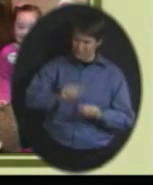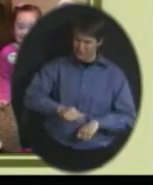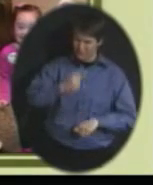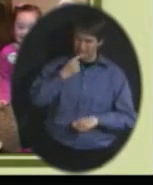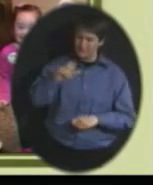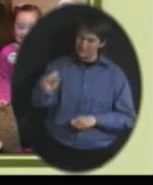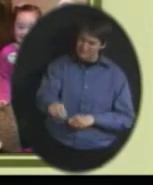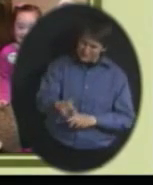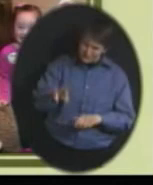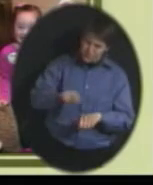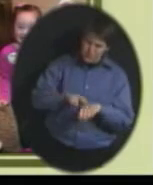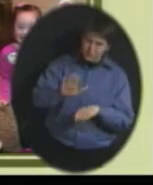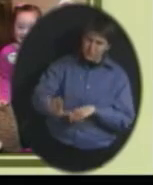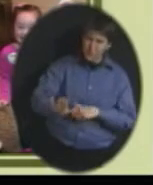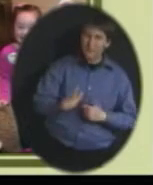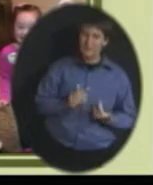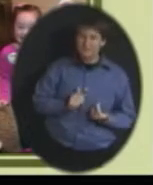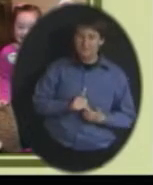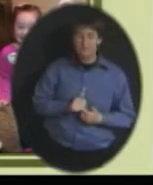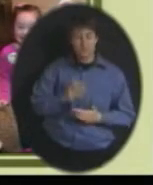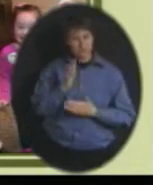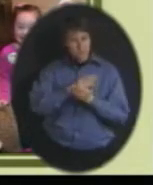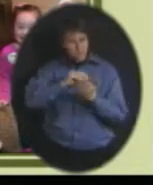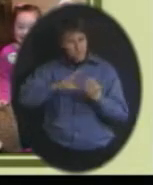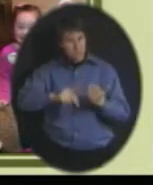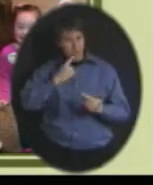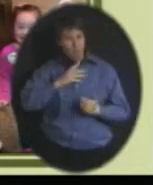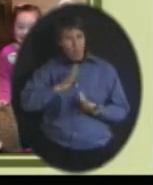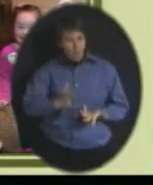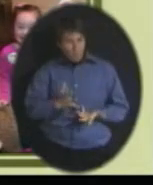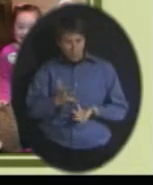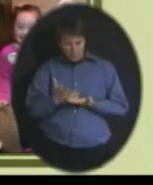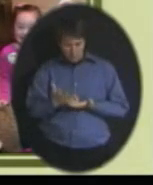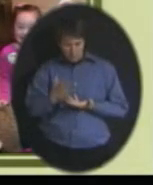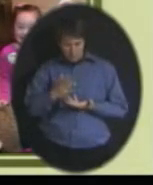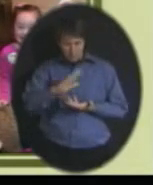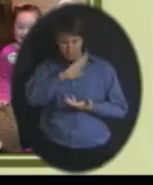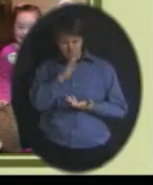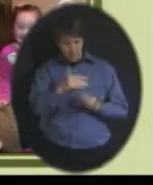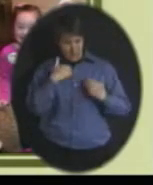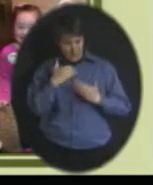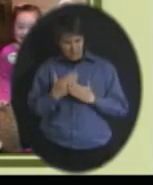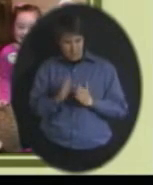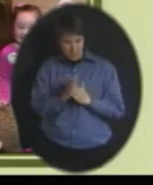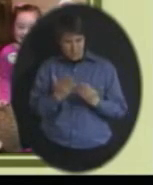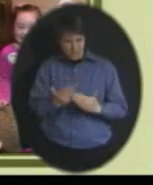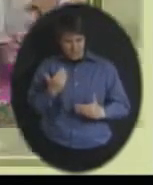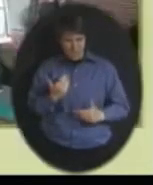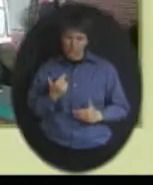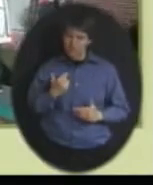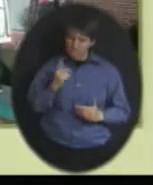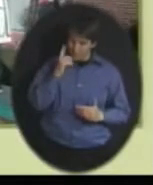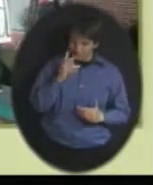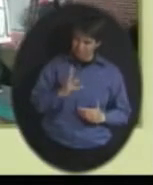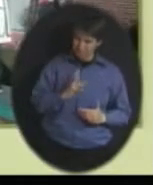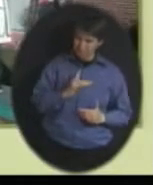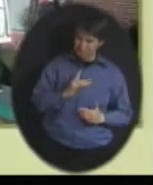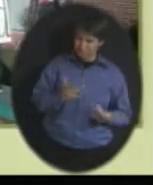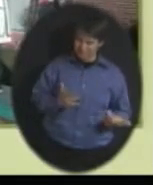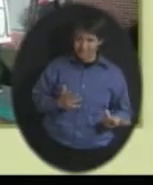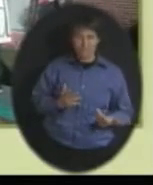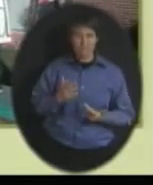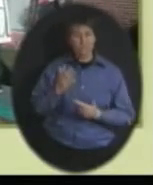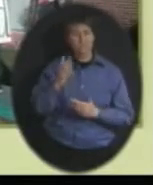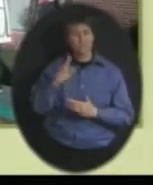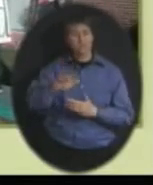it's yours." And so for some of those kids, they said they never had a book that they owned. So that was pretty cool, we thought. Just some other